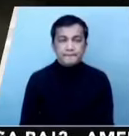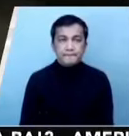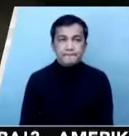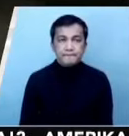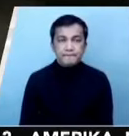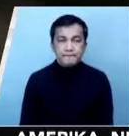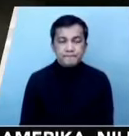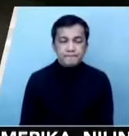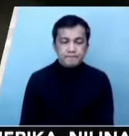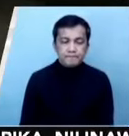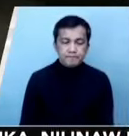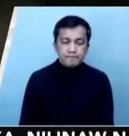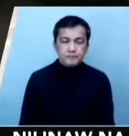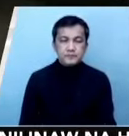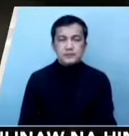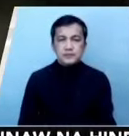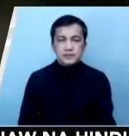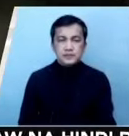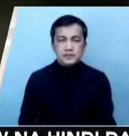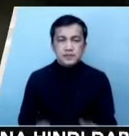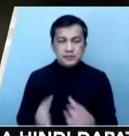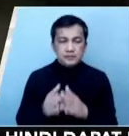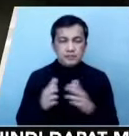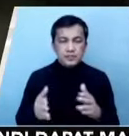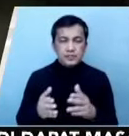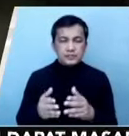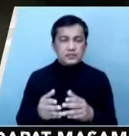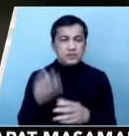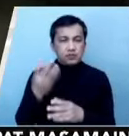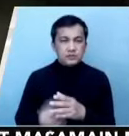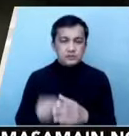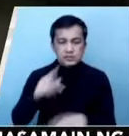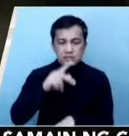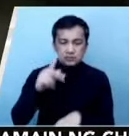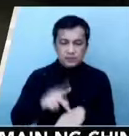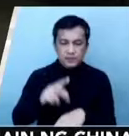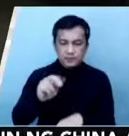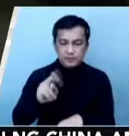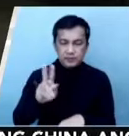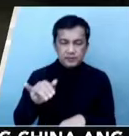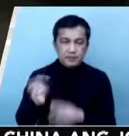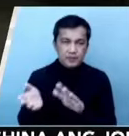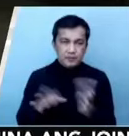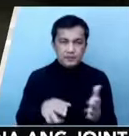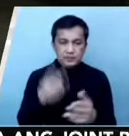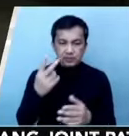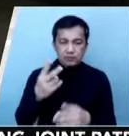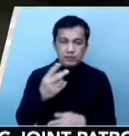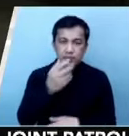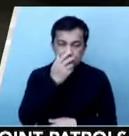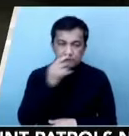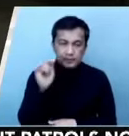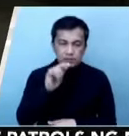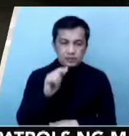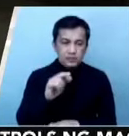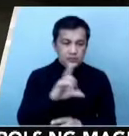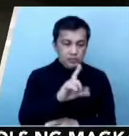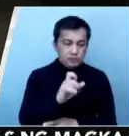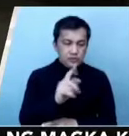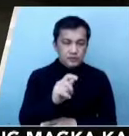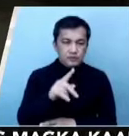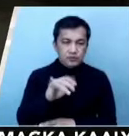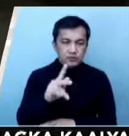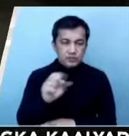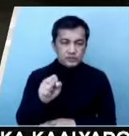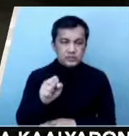Pia, malaking kawalan para sa Philippine Navy ang pagkamatay ng 2 piloto. Unang-una, si Lieutenant Bores ay ilang beses nang nagpalipad ng aircraft